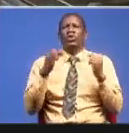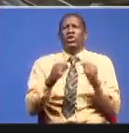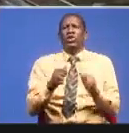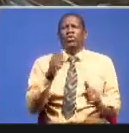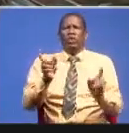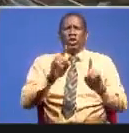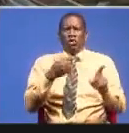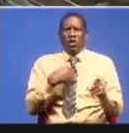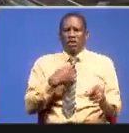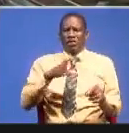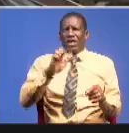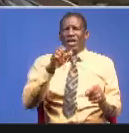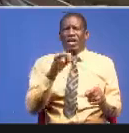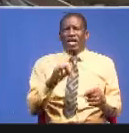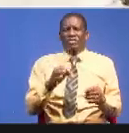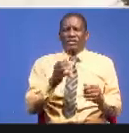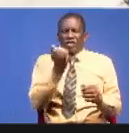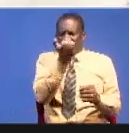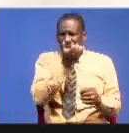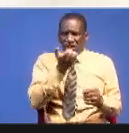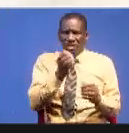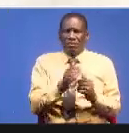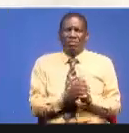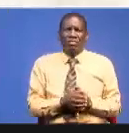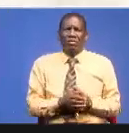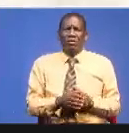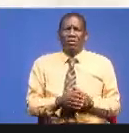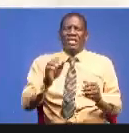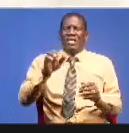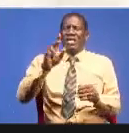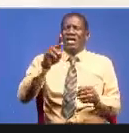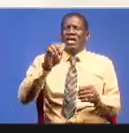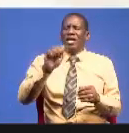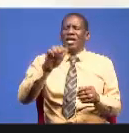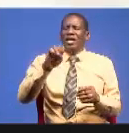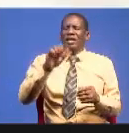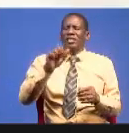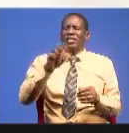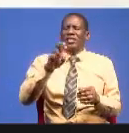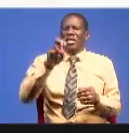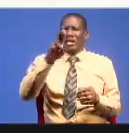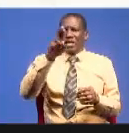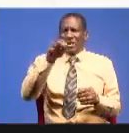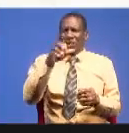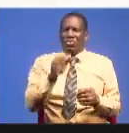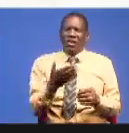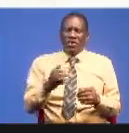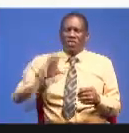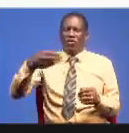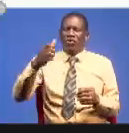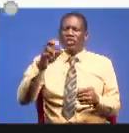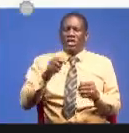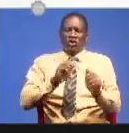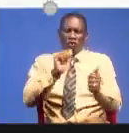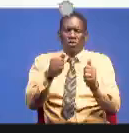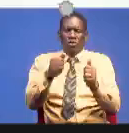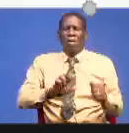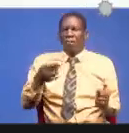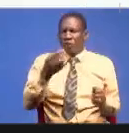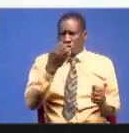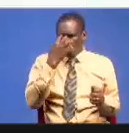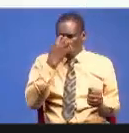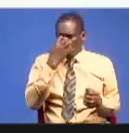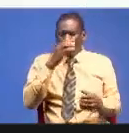not have a CAF-accredited stadium. Kasarani has been earmarked to host CHAN matches. President William Ruto